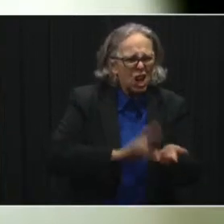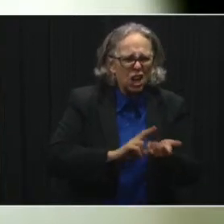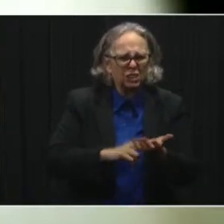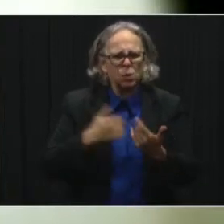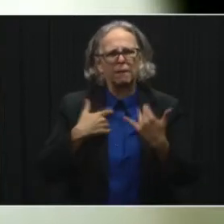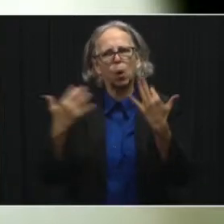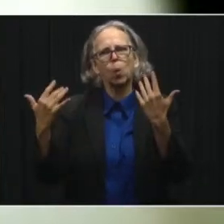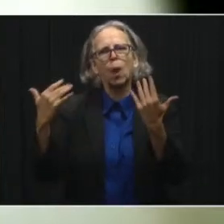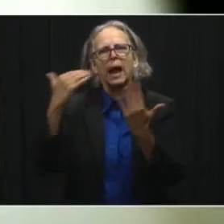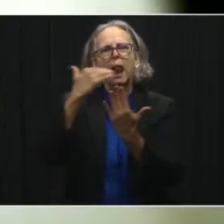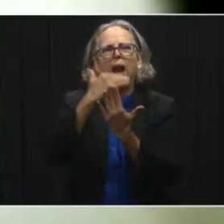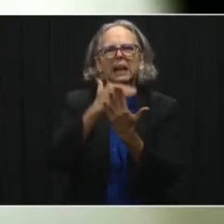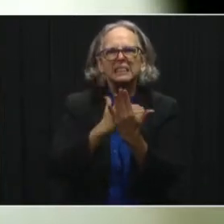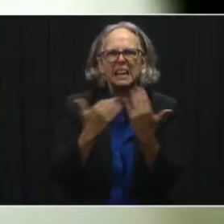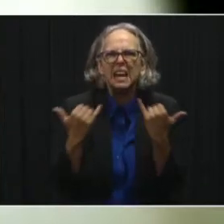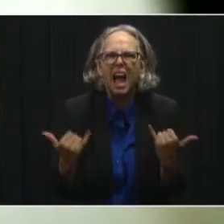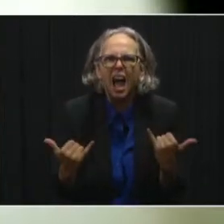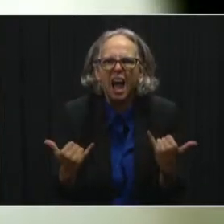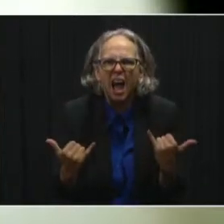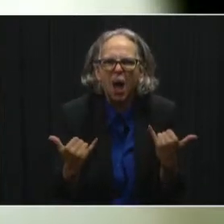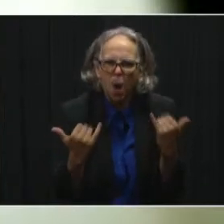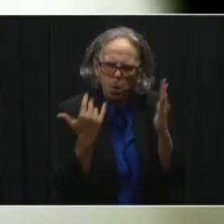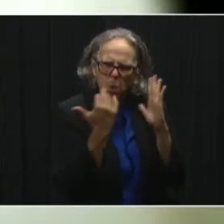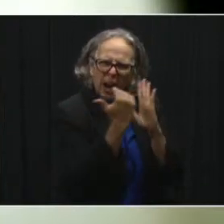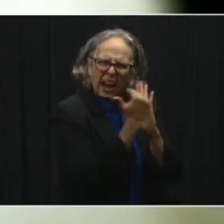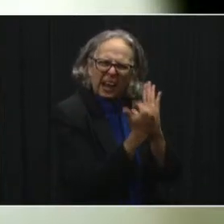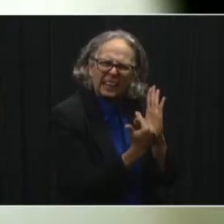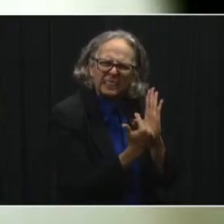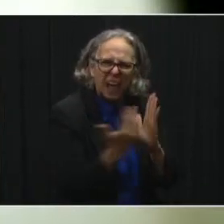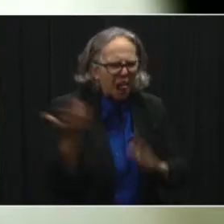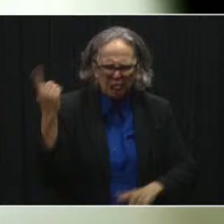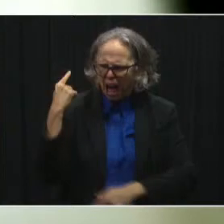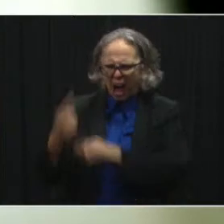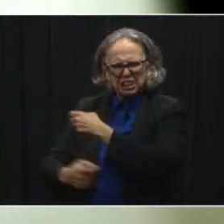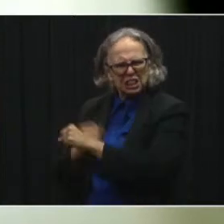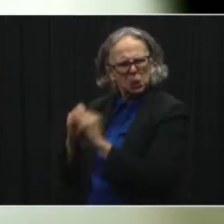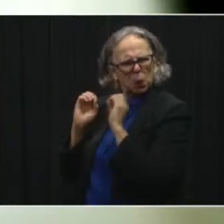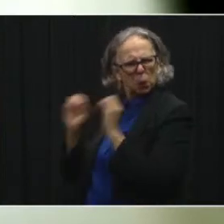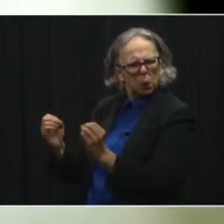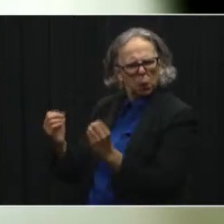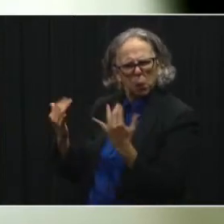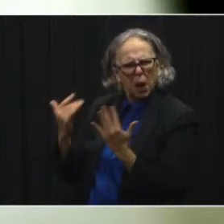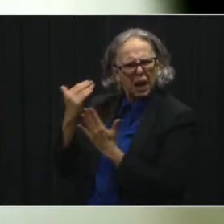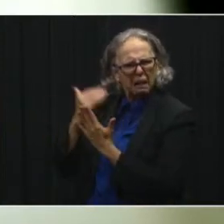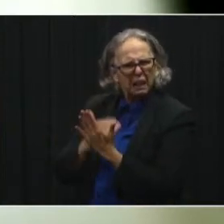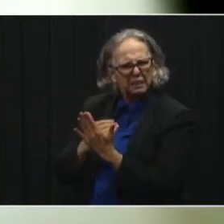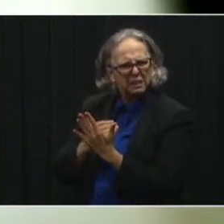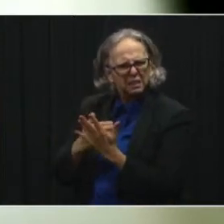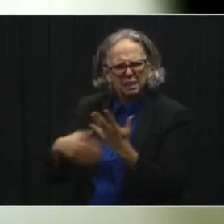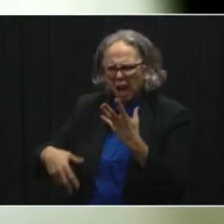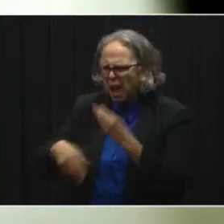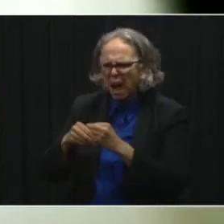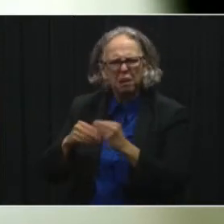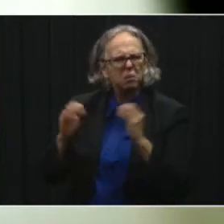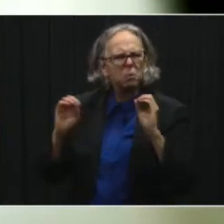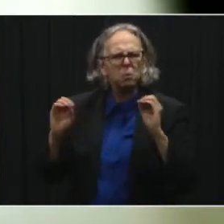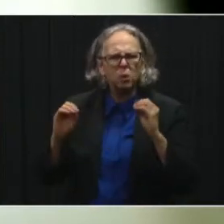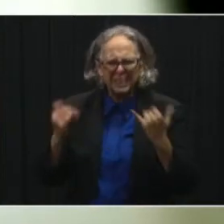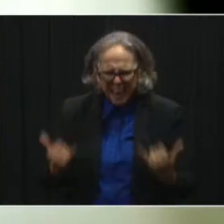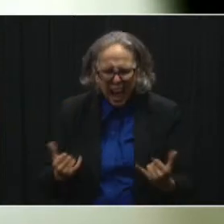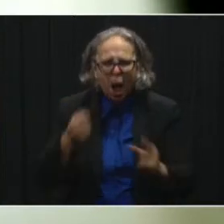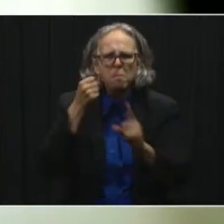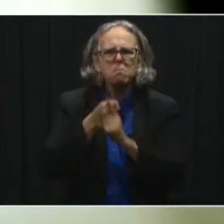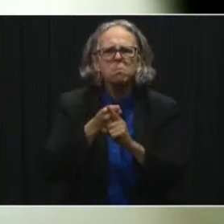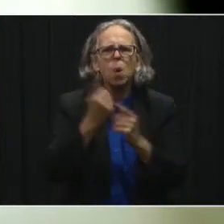do during our last surge of COVID, when we had to turn multiple patients away because of resources. And too many times than not,